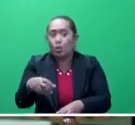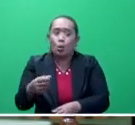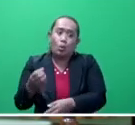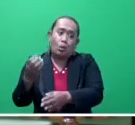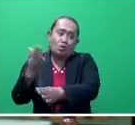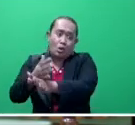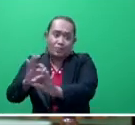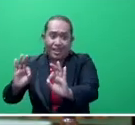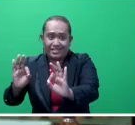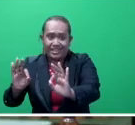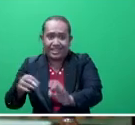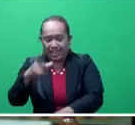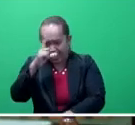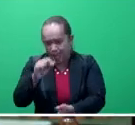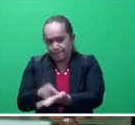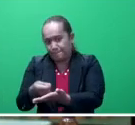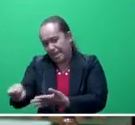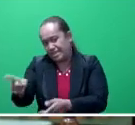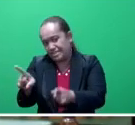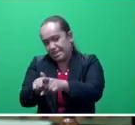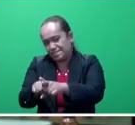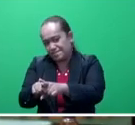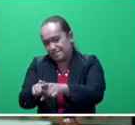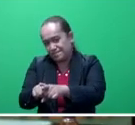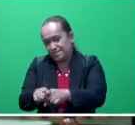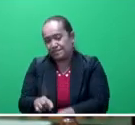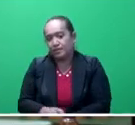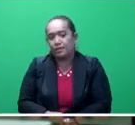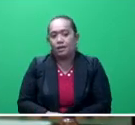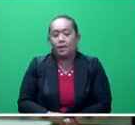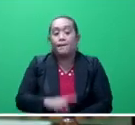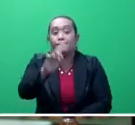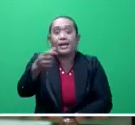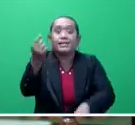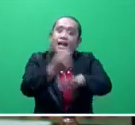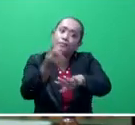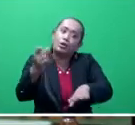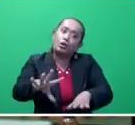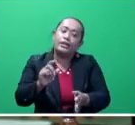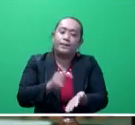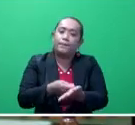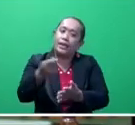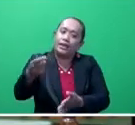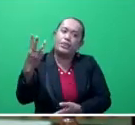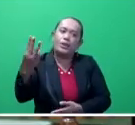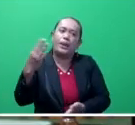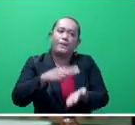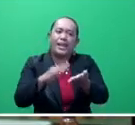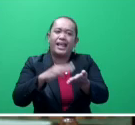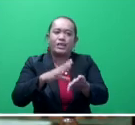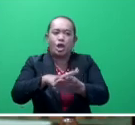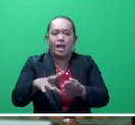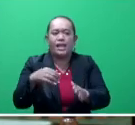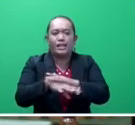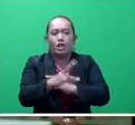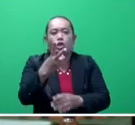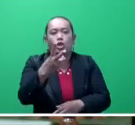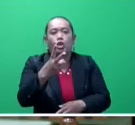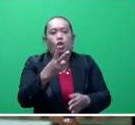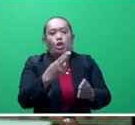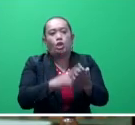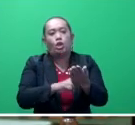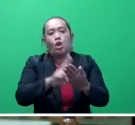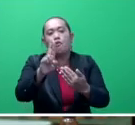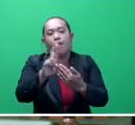the informal sector. Government has already paid out $3 million in this initiative since it began in November 2020. To date,